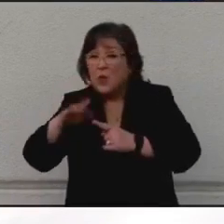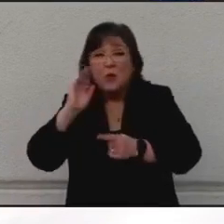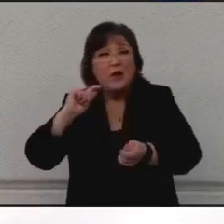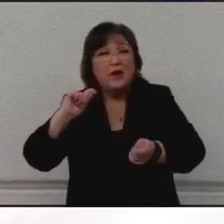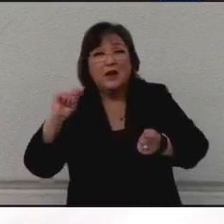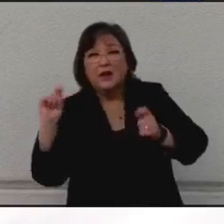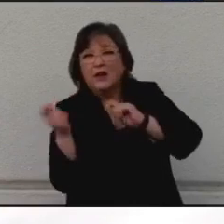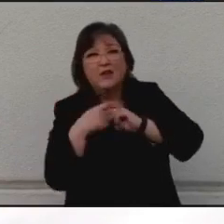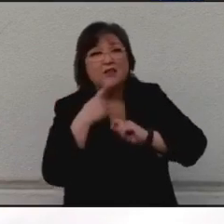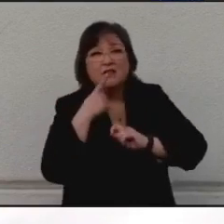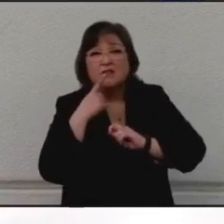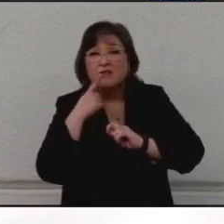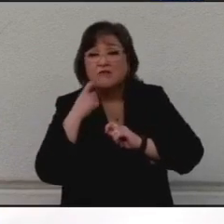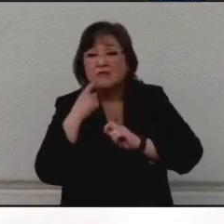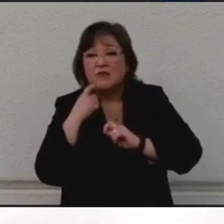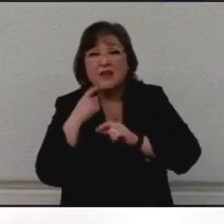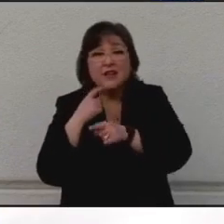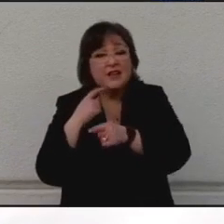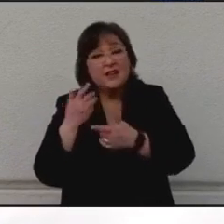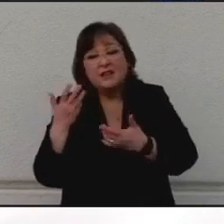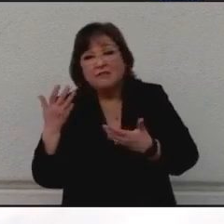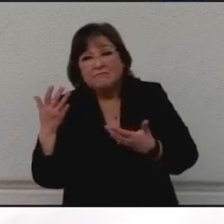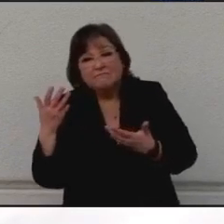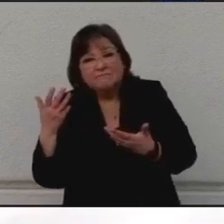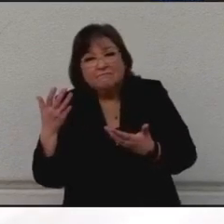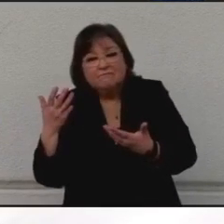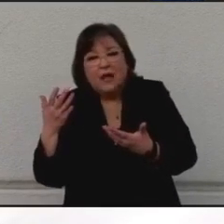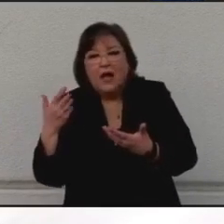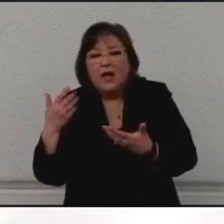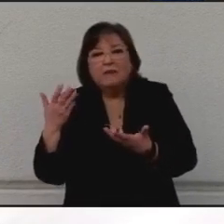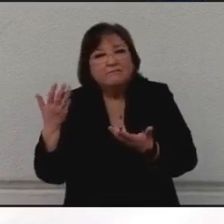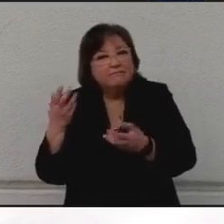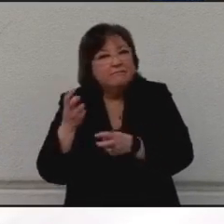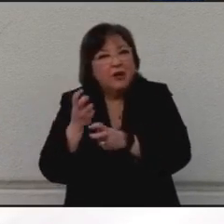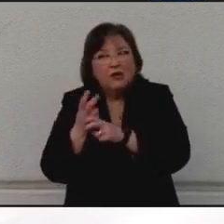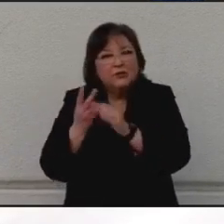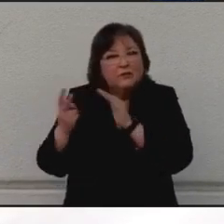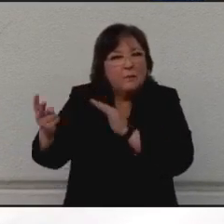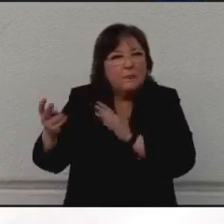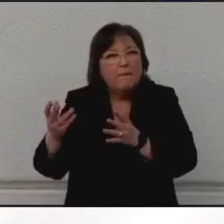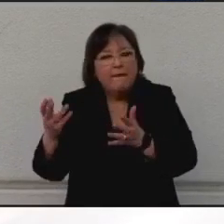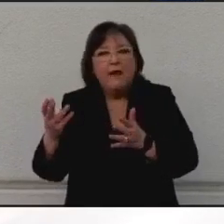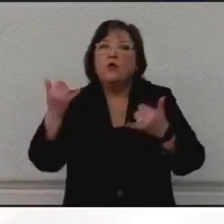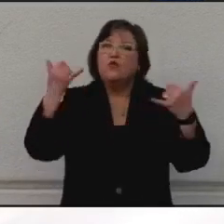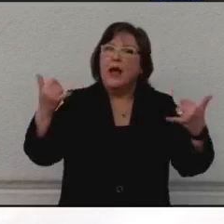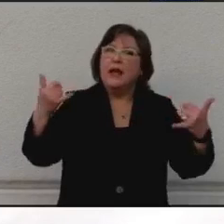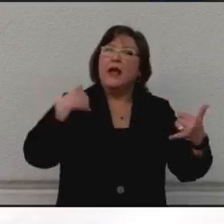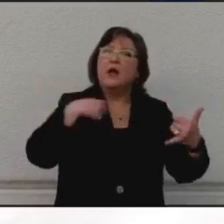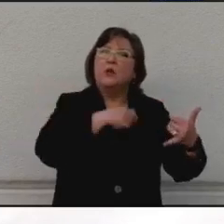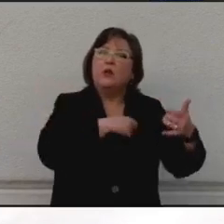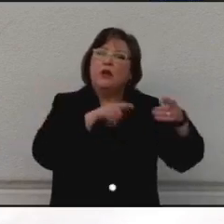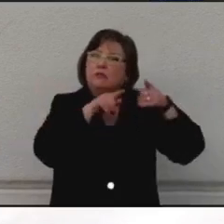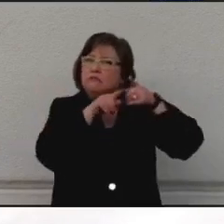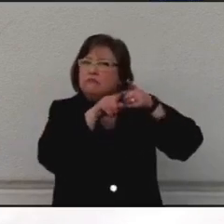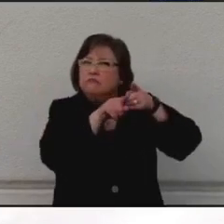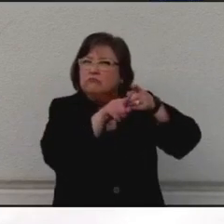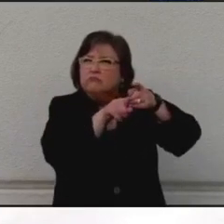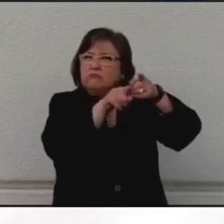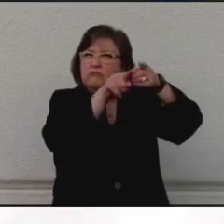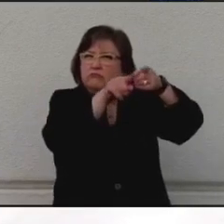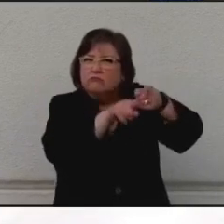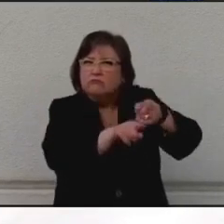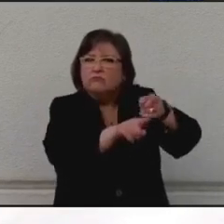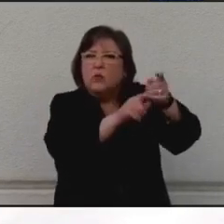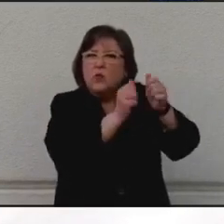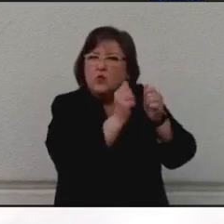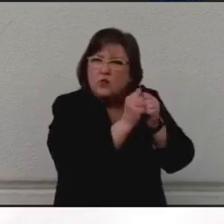quite aligned with the state. There's a few key differences. They are not great. So when we hit the